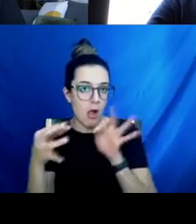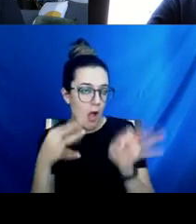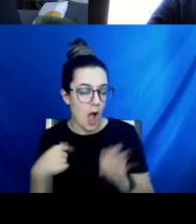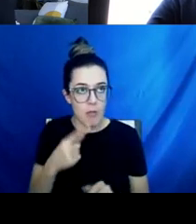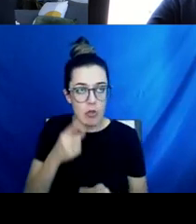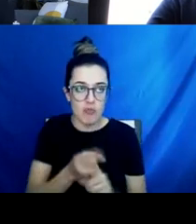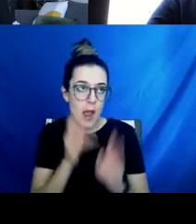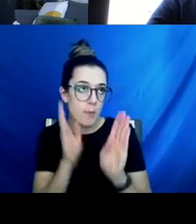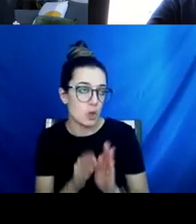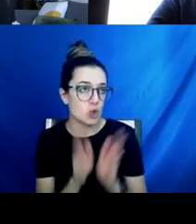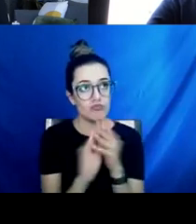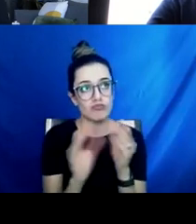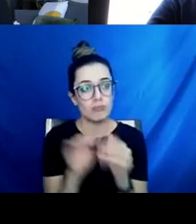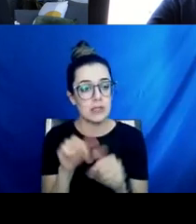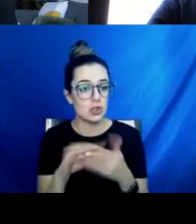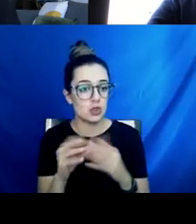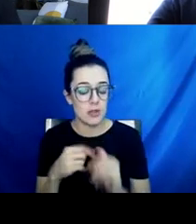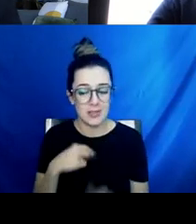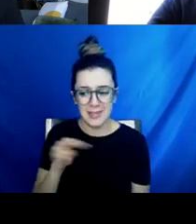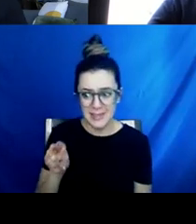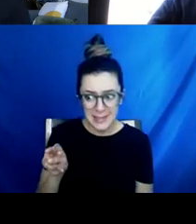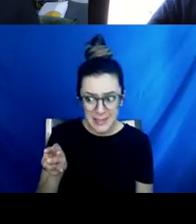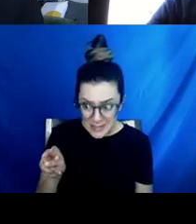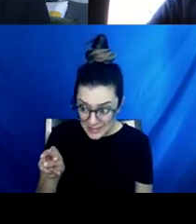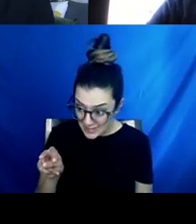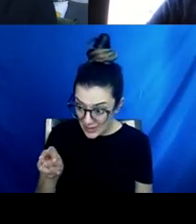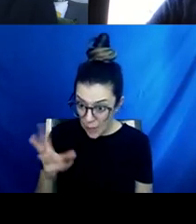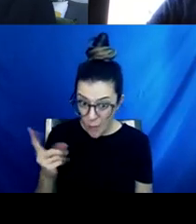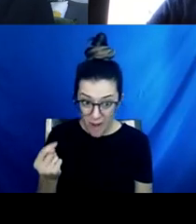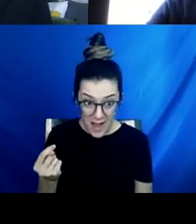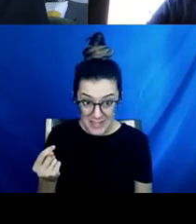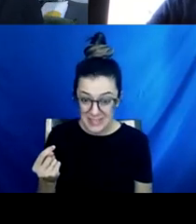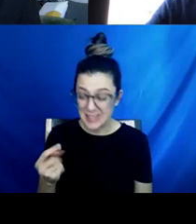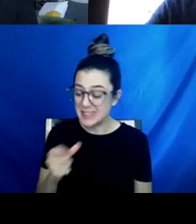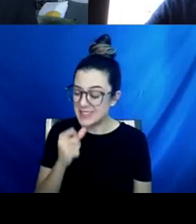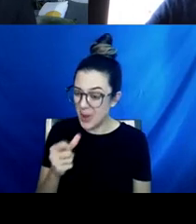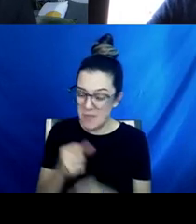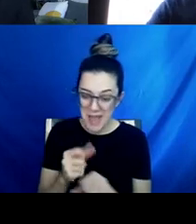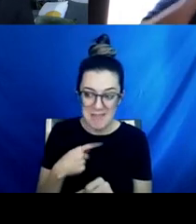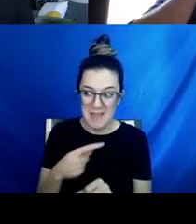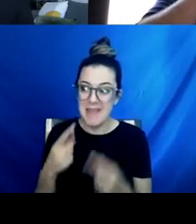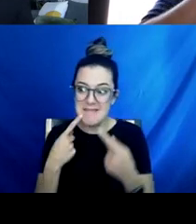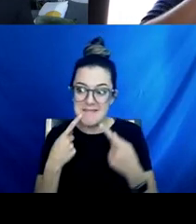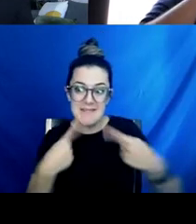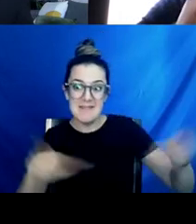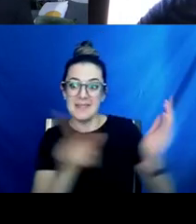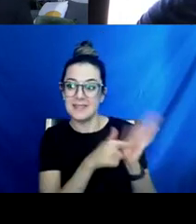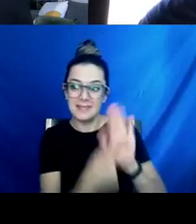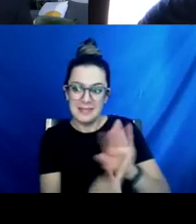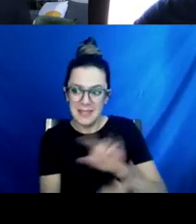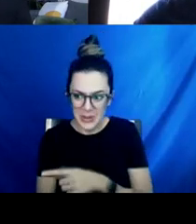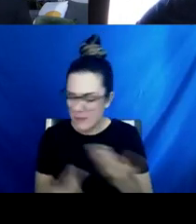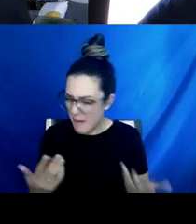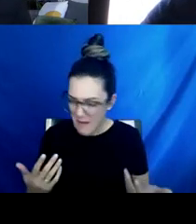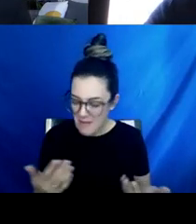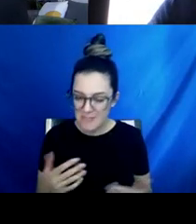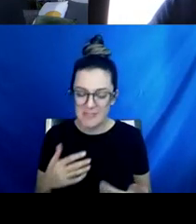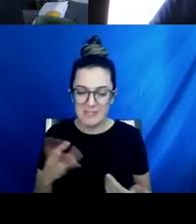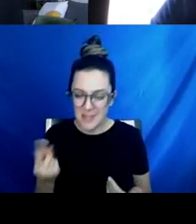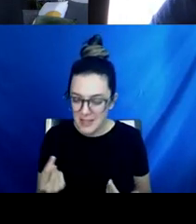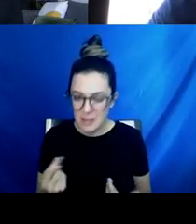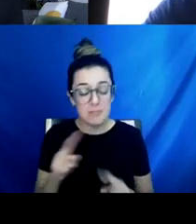should desensitize violence because it does more harm than good in terms of how it affects the reader. Interesting. I